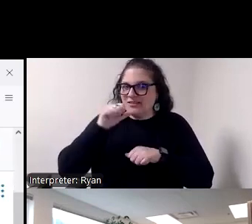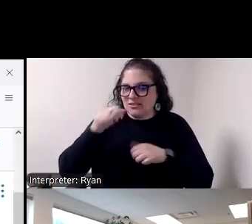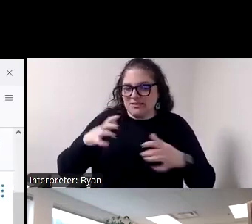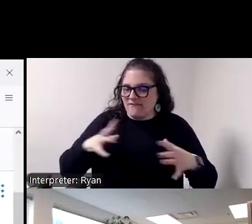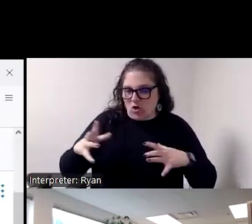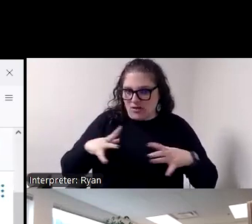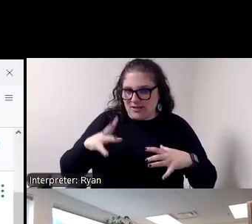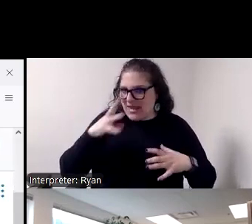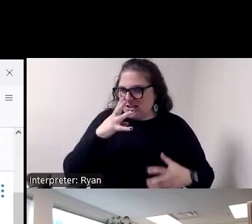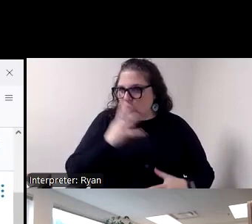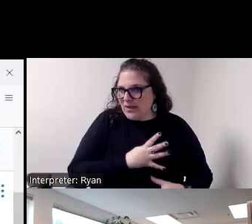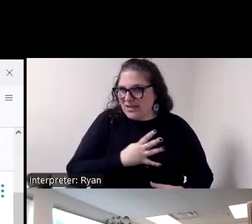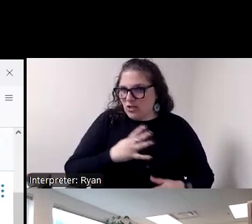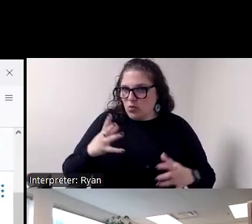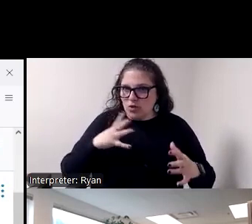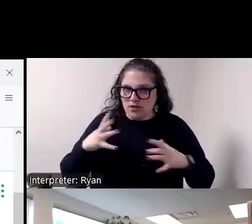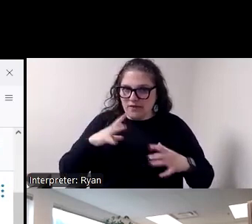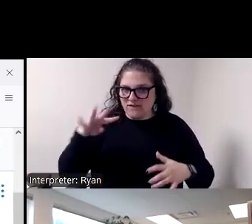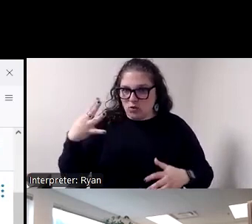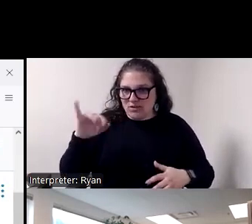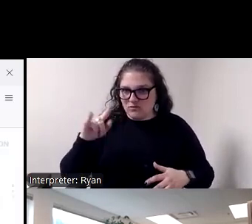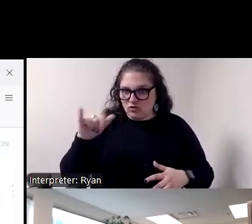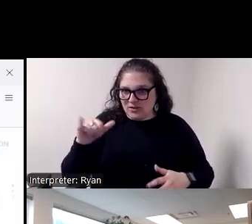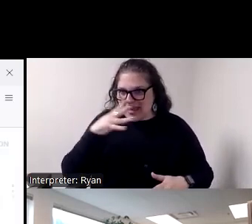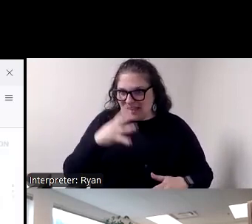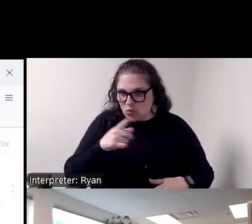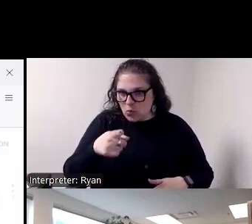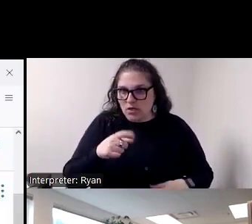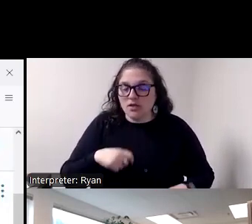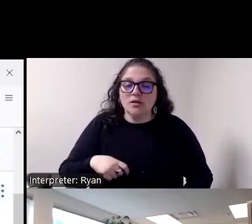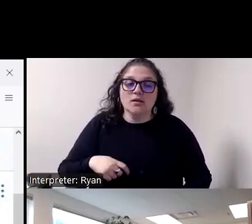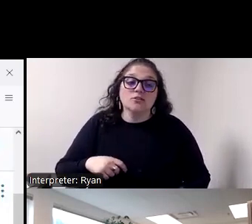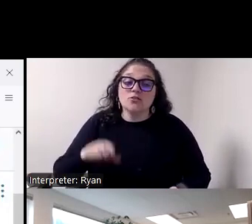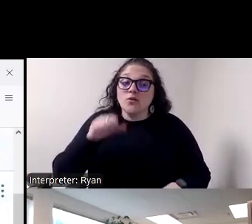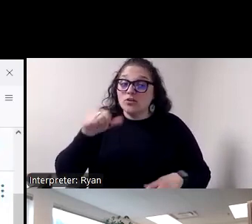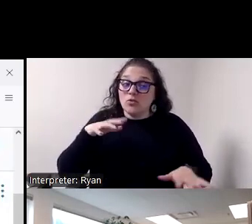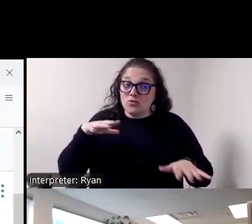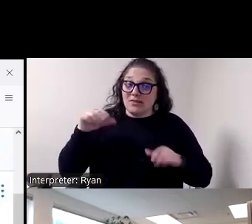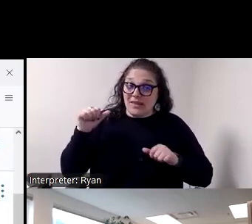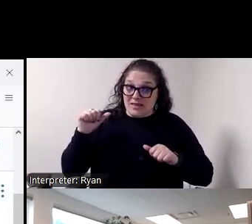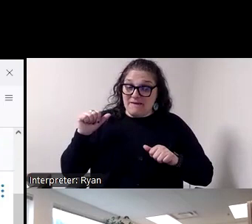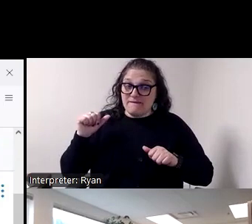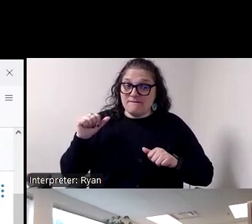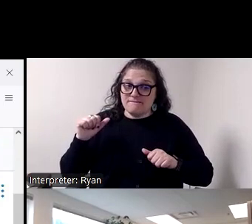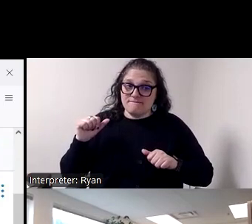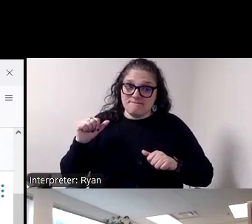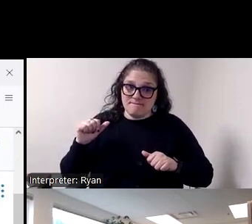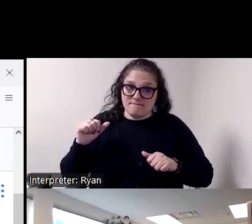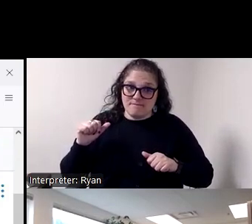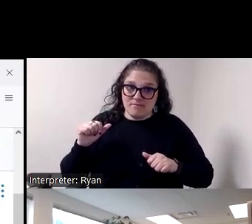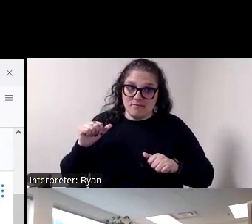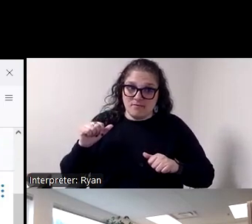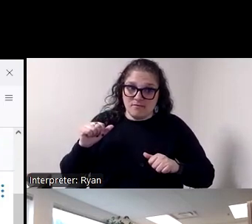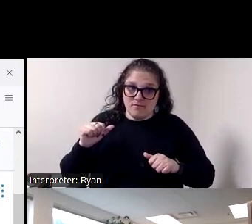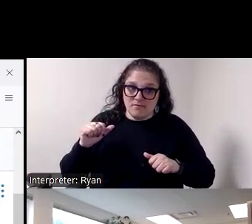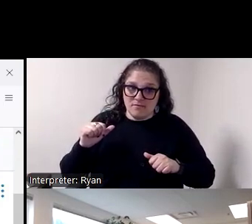it, so just ignore the 4th of July right there. If you don't take leave at all, we'll delete that. And if